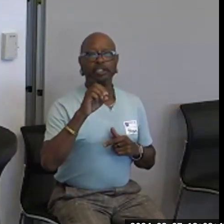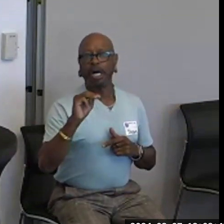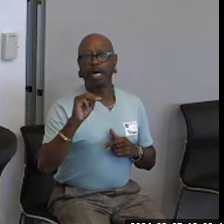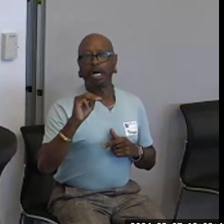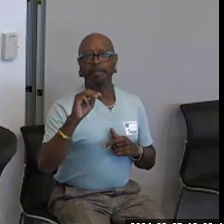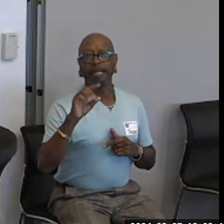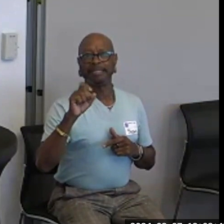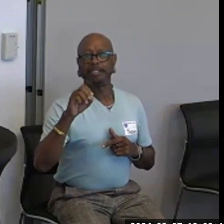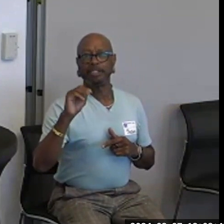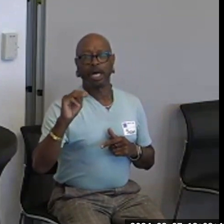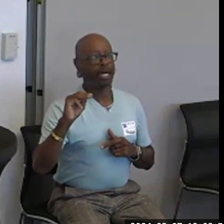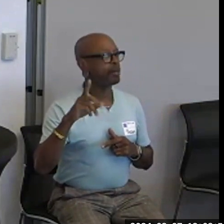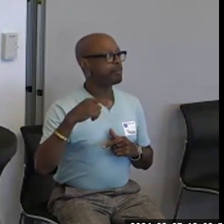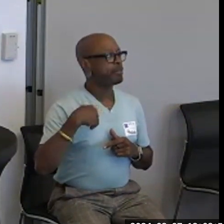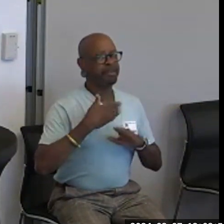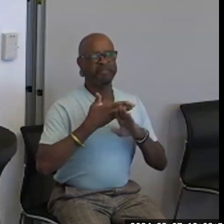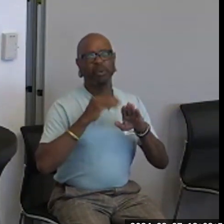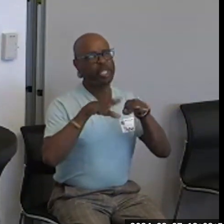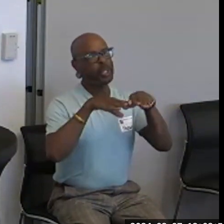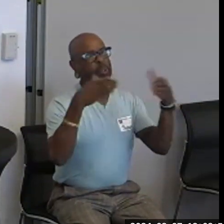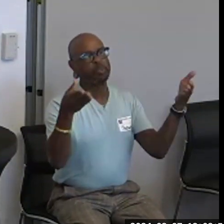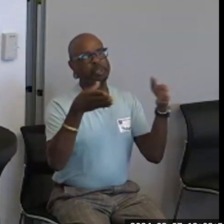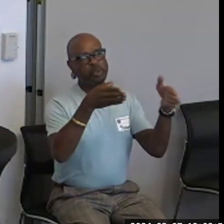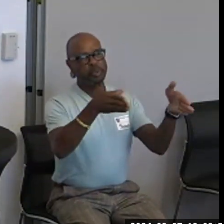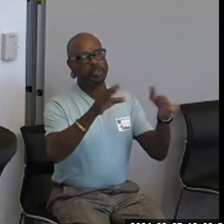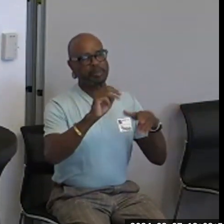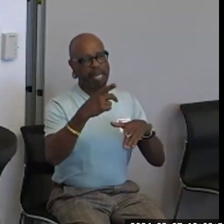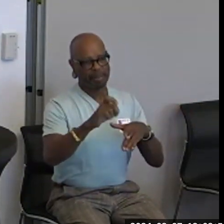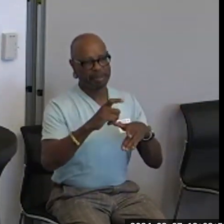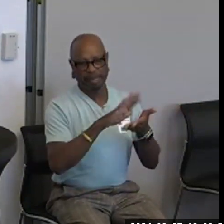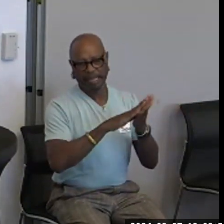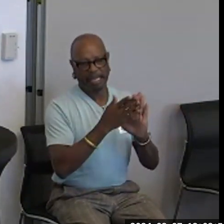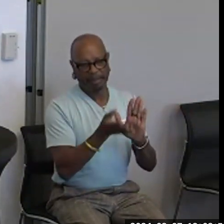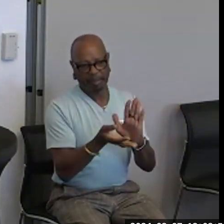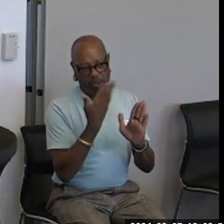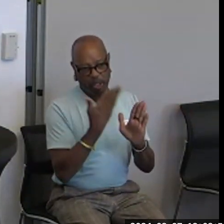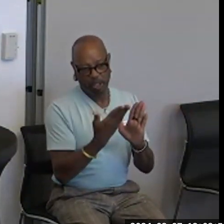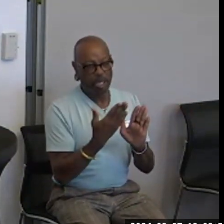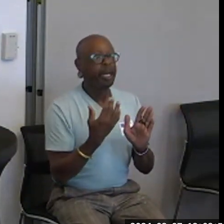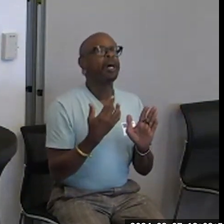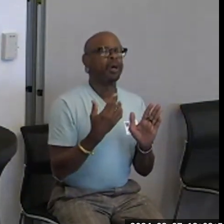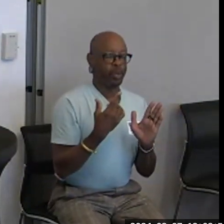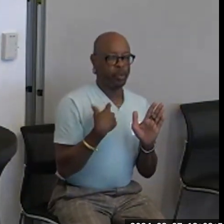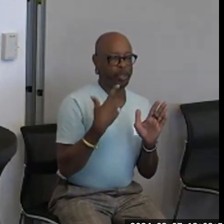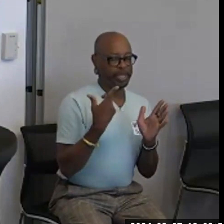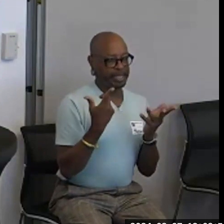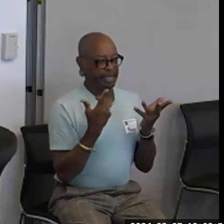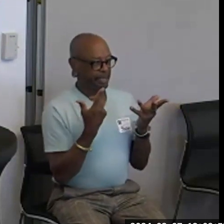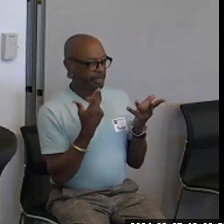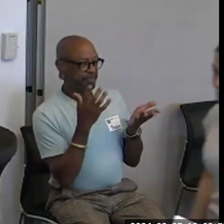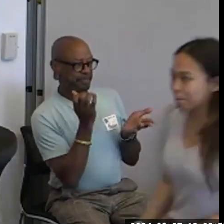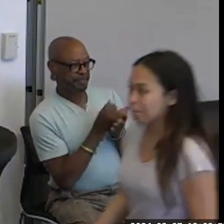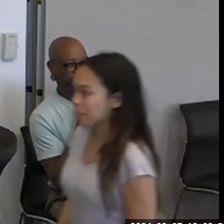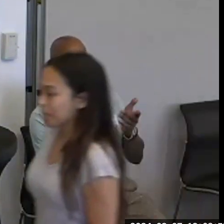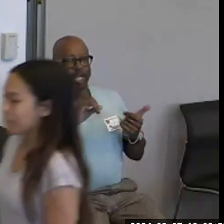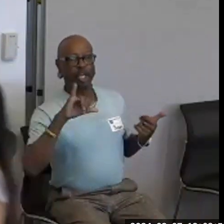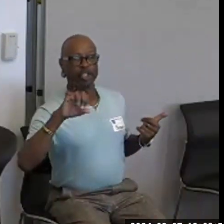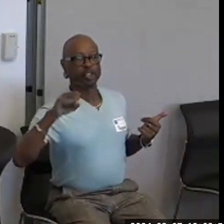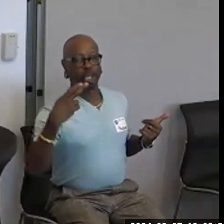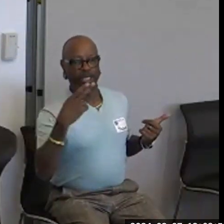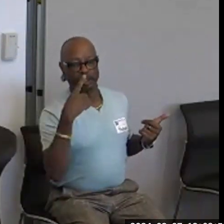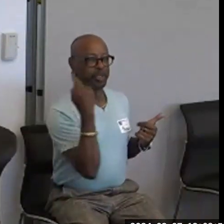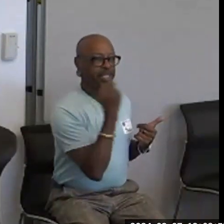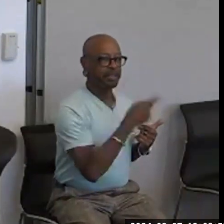the OpenStreetMaps were good, we managed to get Josh access to those early